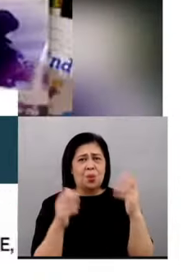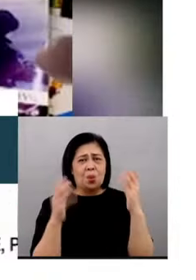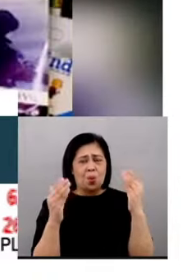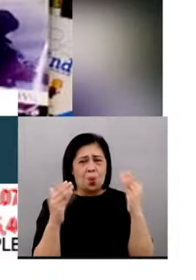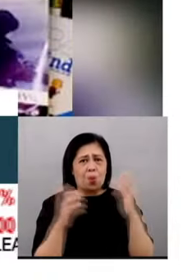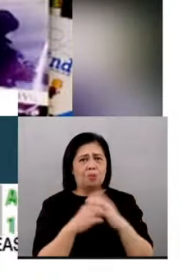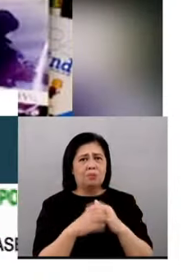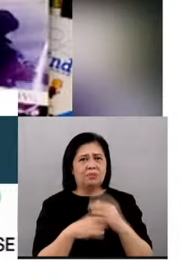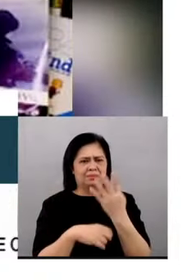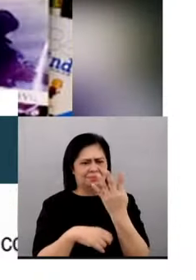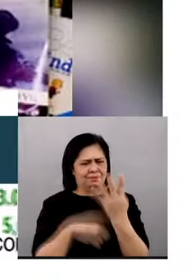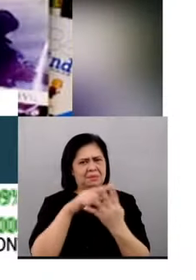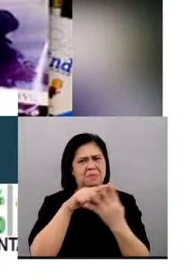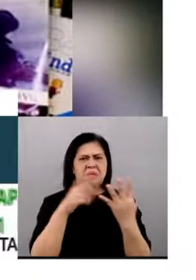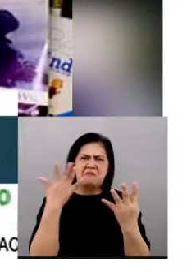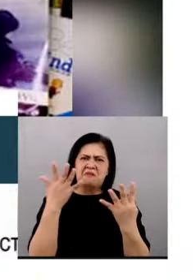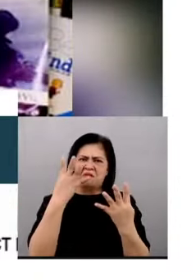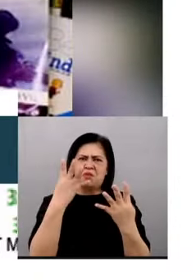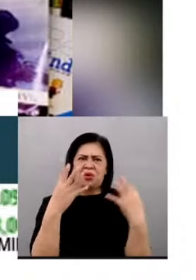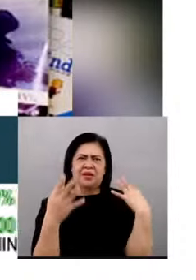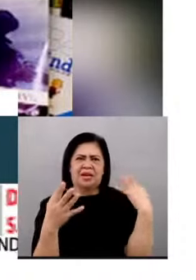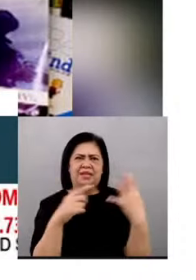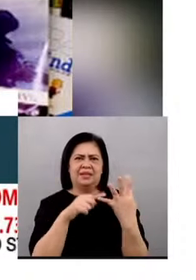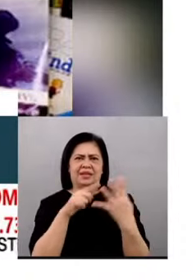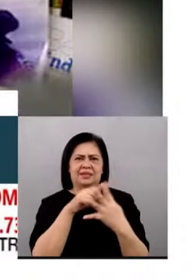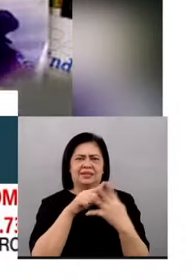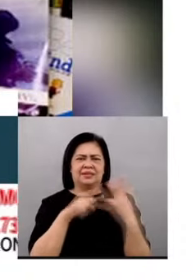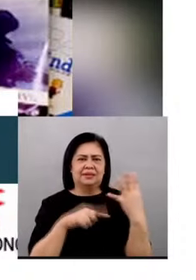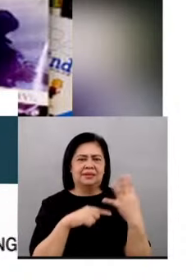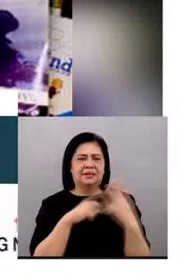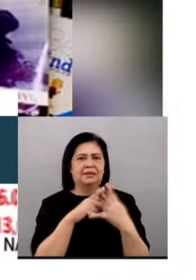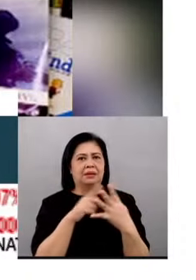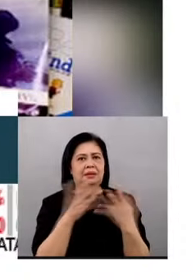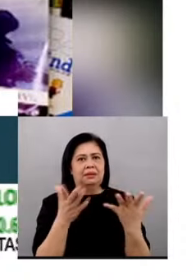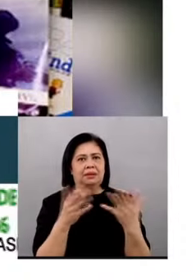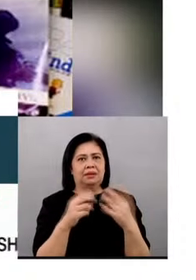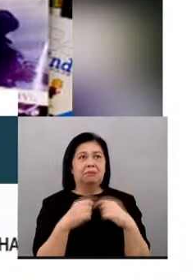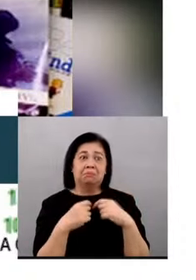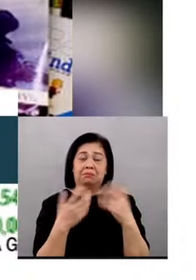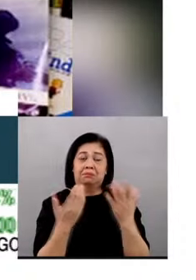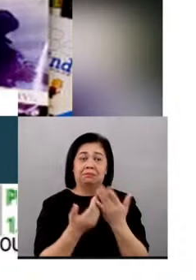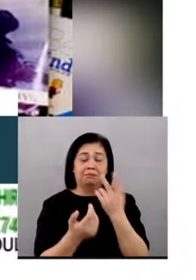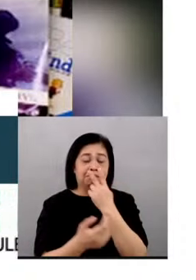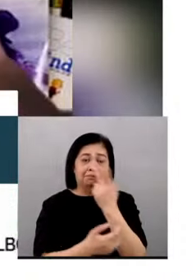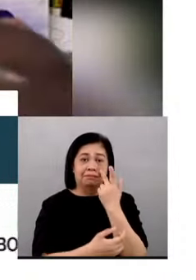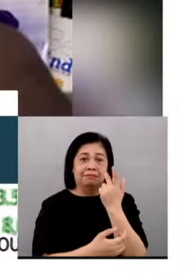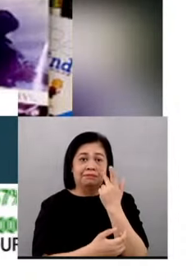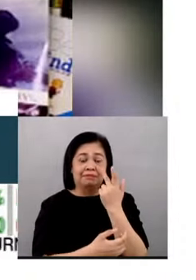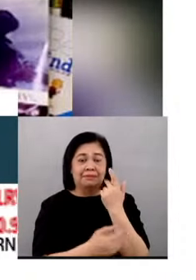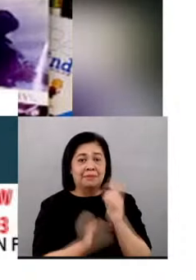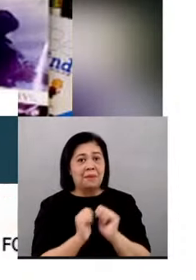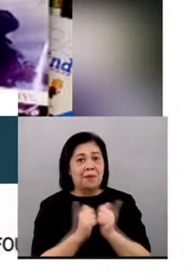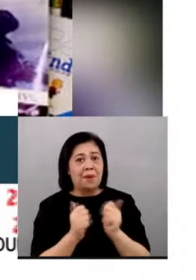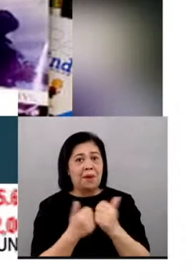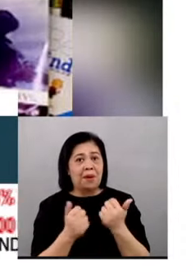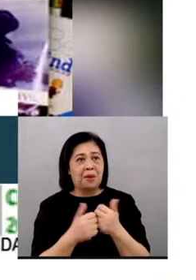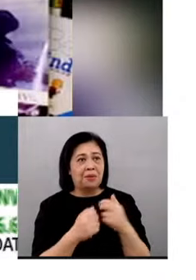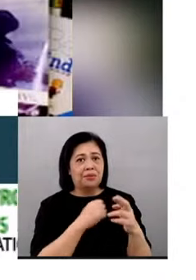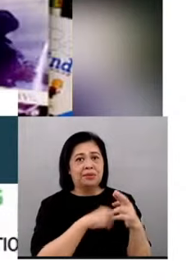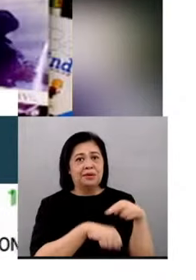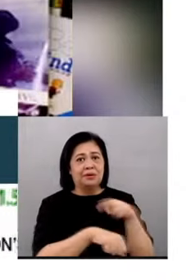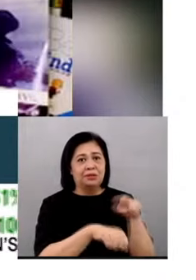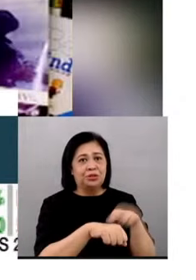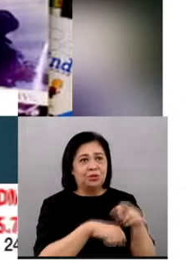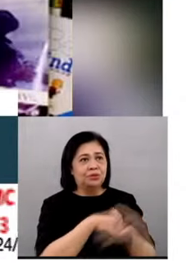candidates at most. Hmm. And then that would be very interesting on how the regions would divide